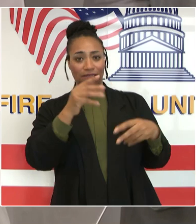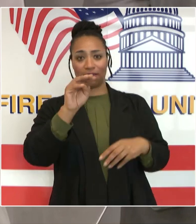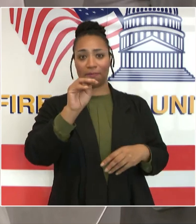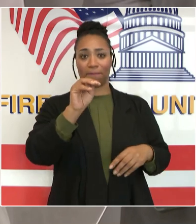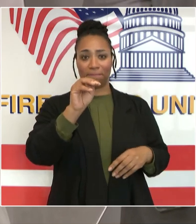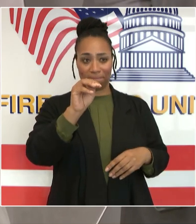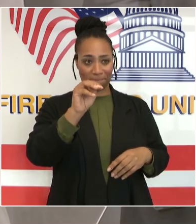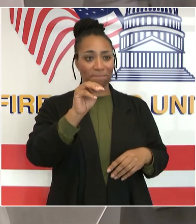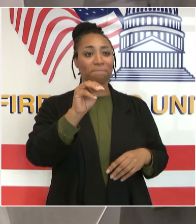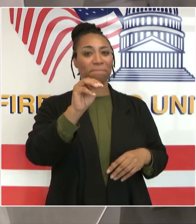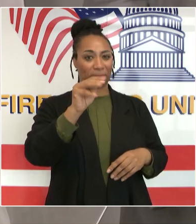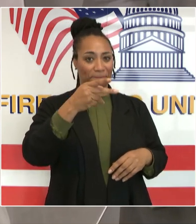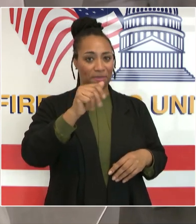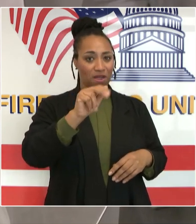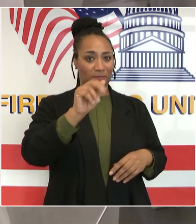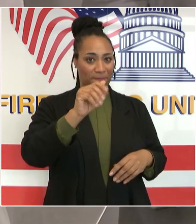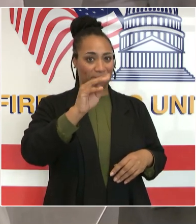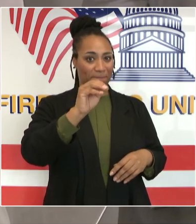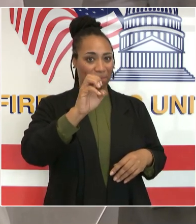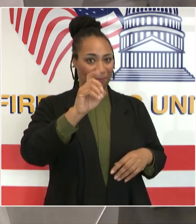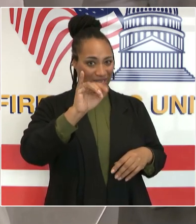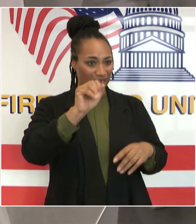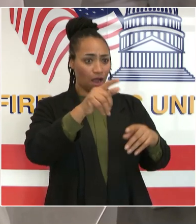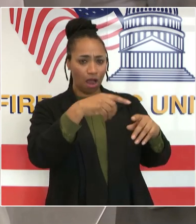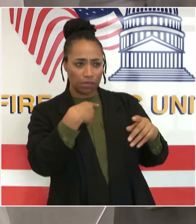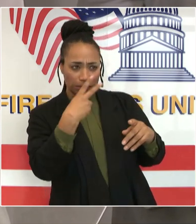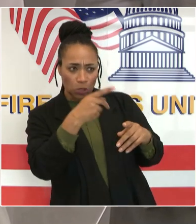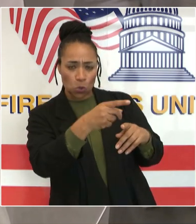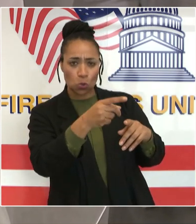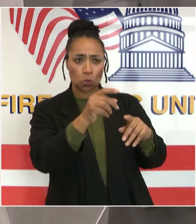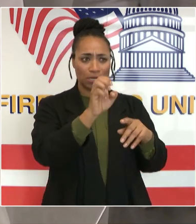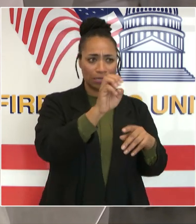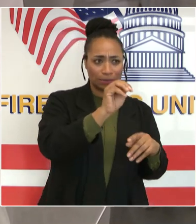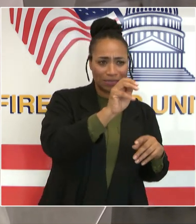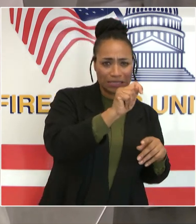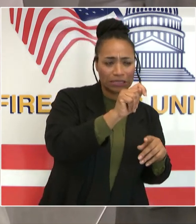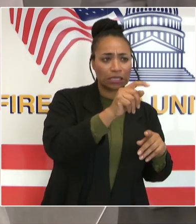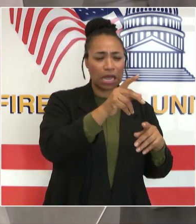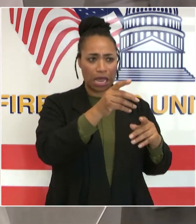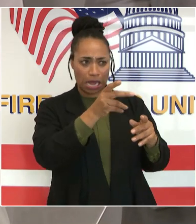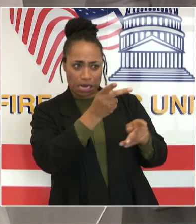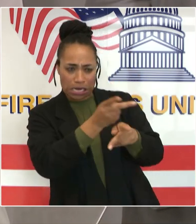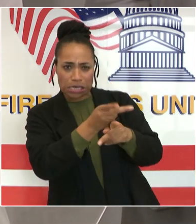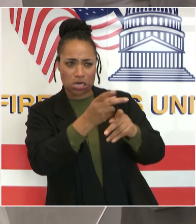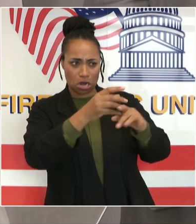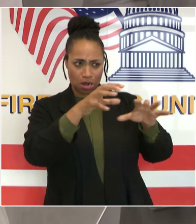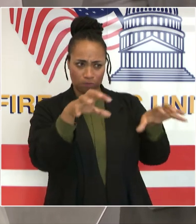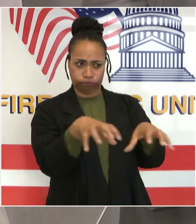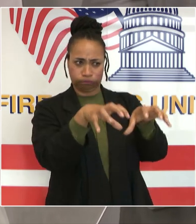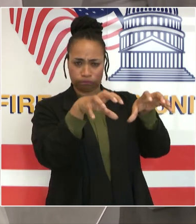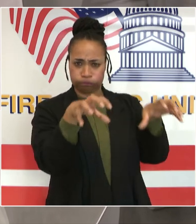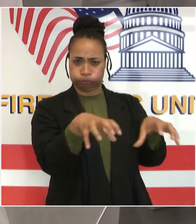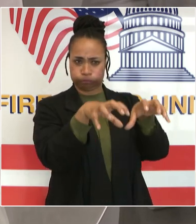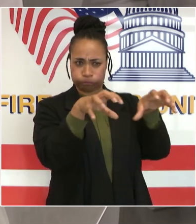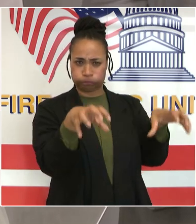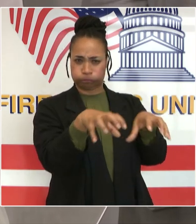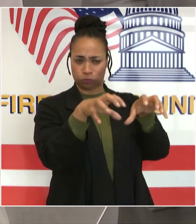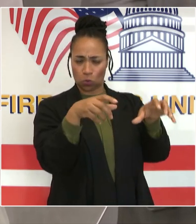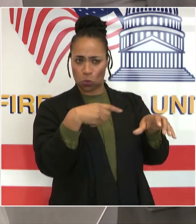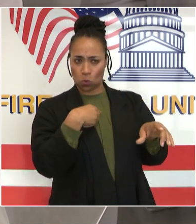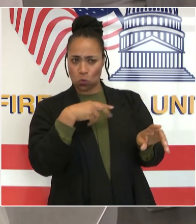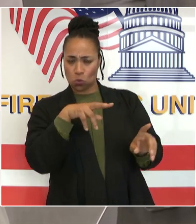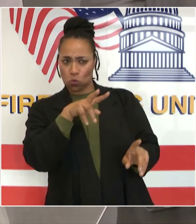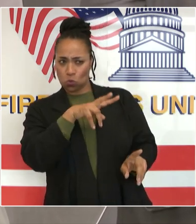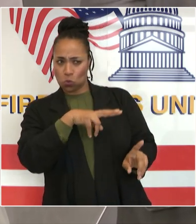advanced. Today, our paramedics do things like administer whole blood. They can intervene